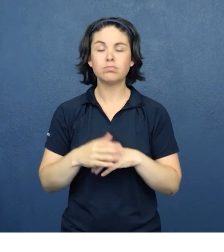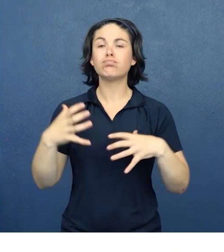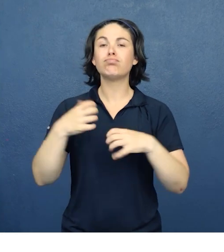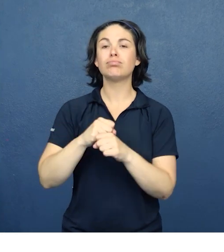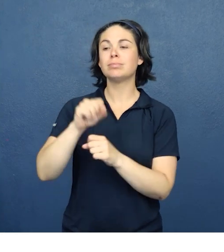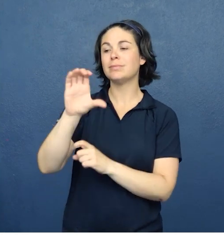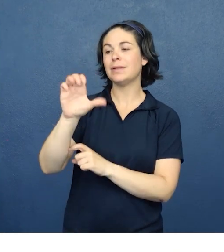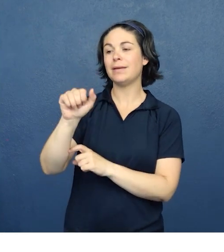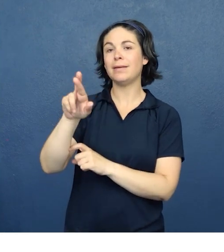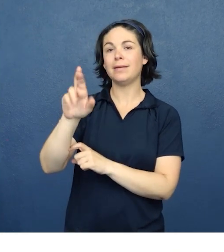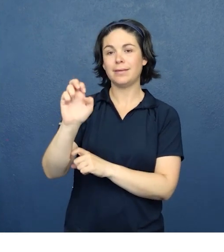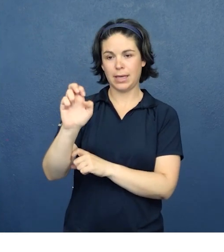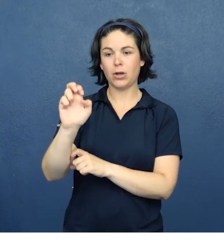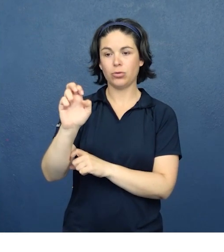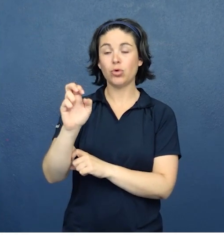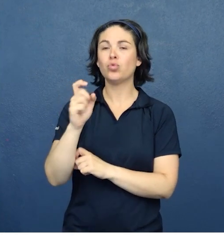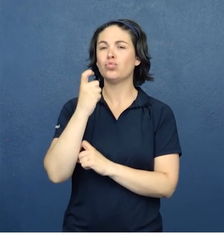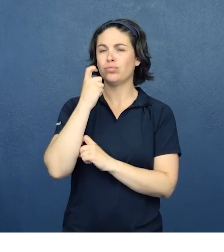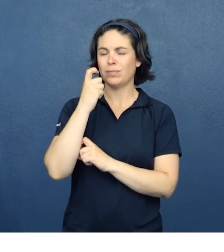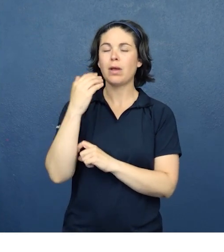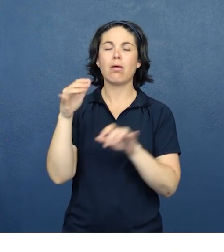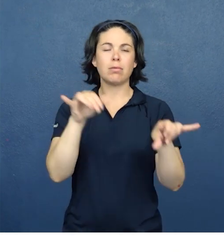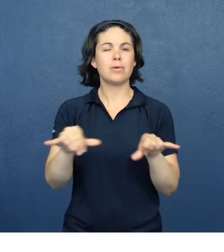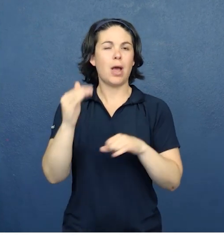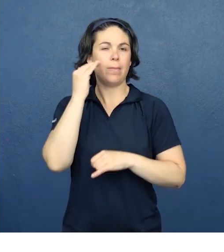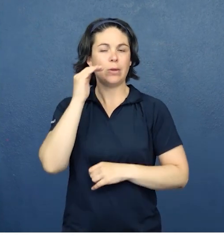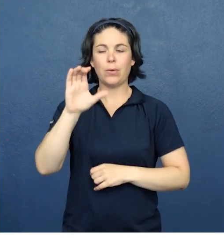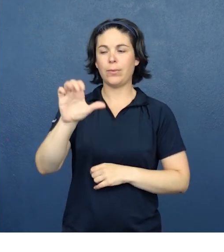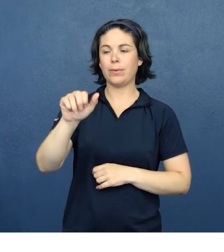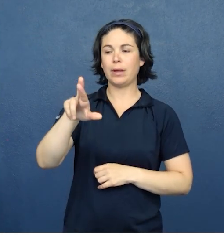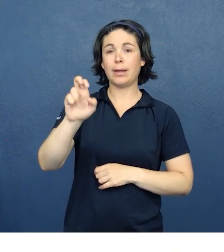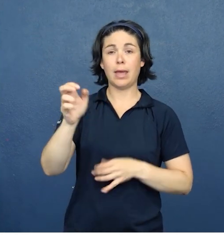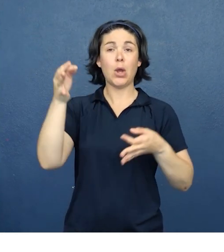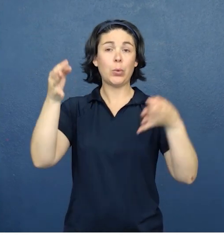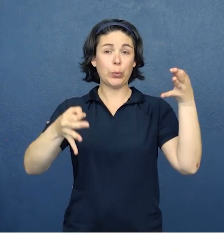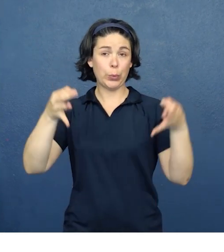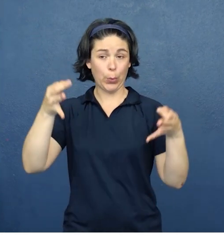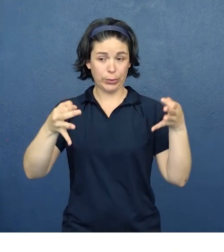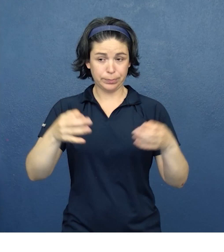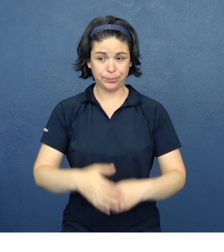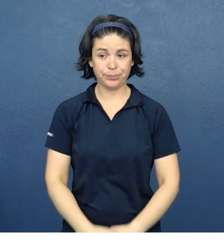empowerment, or CARE, more commonly known as the CARE Court.